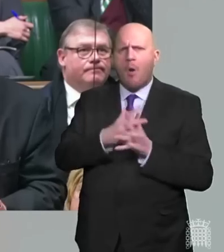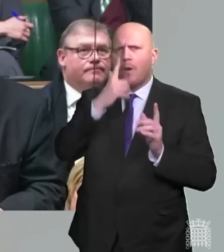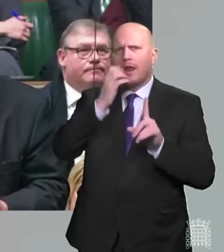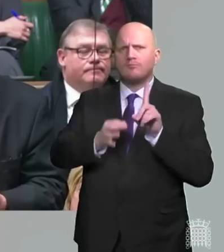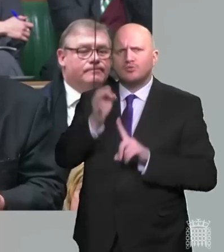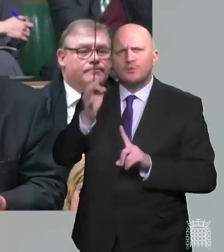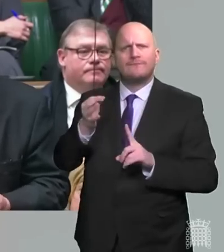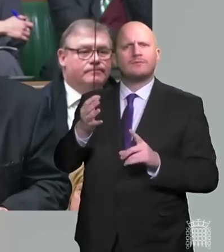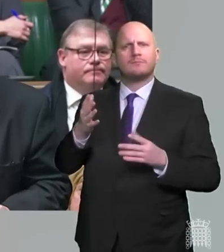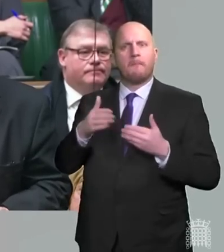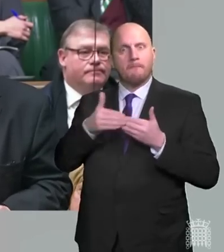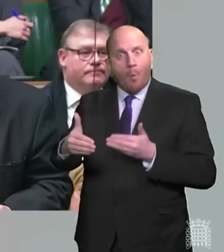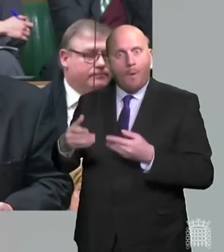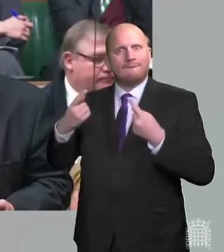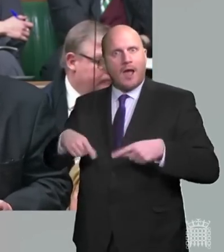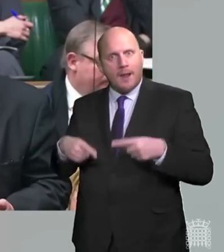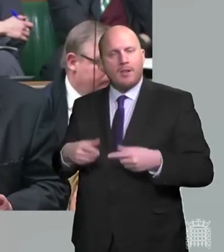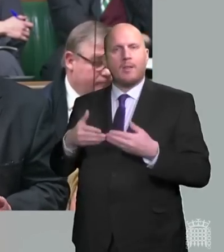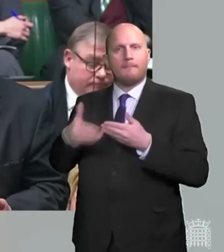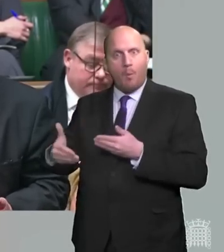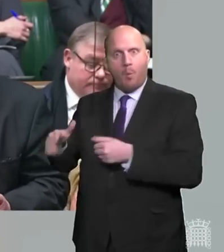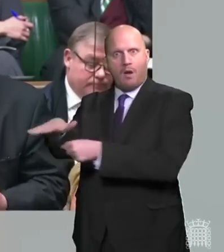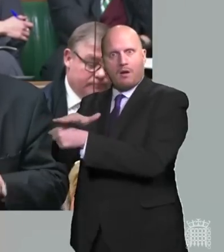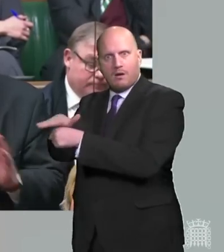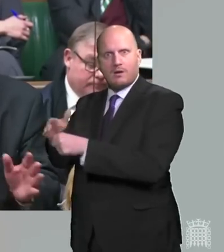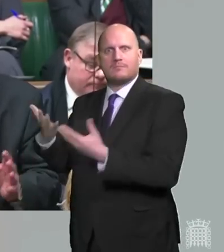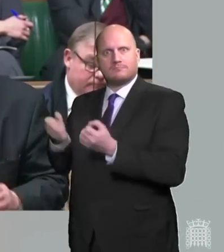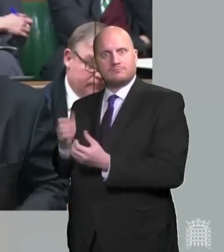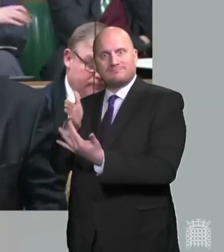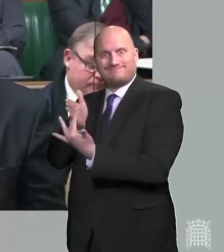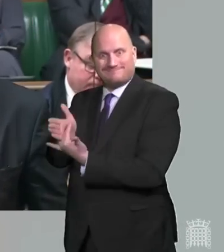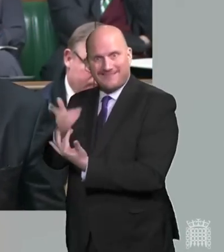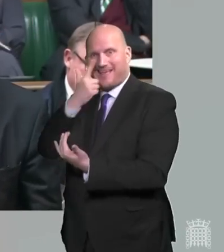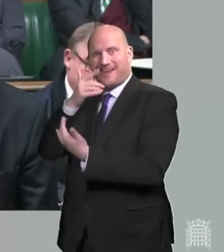first on the treatment of mental health patients, but also on the general